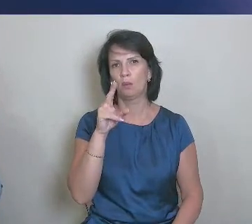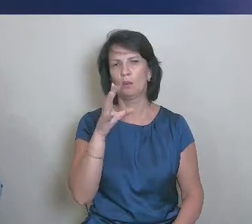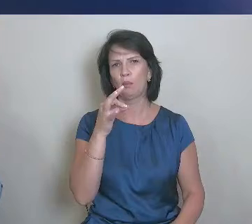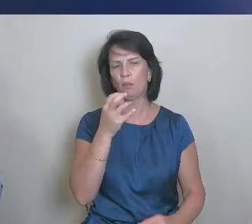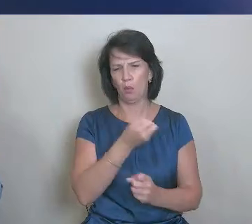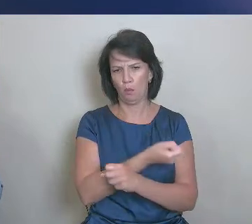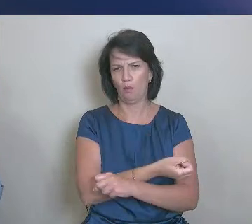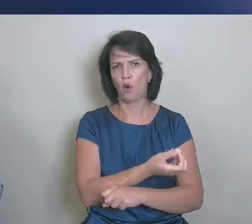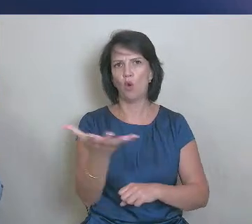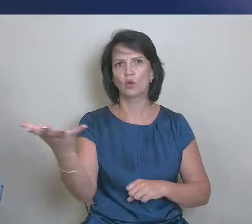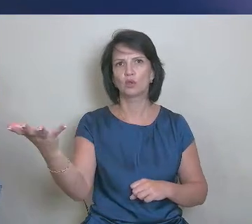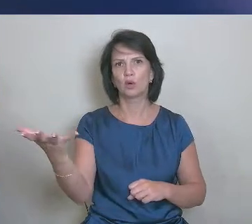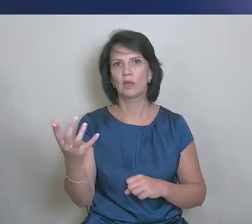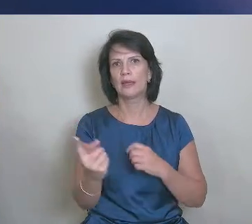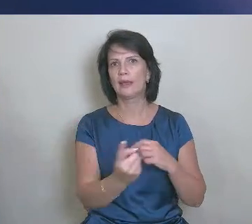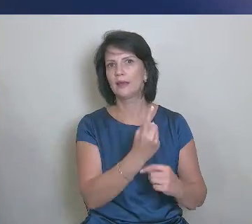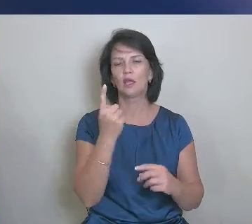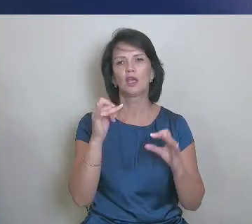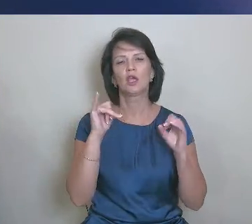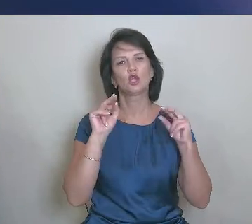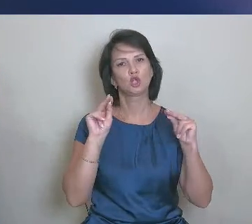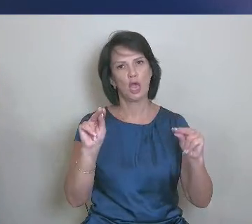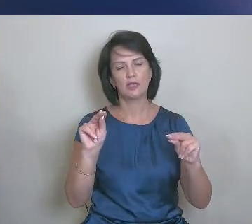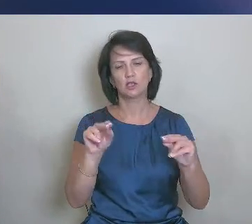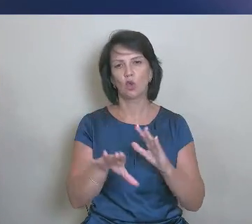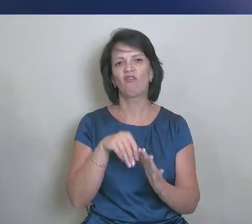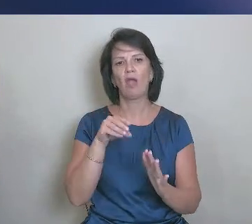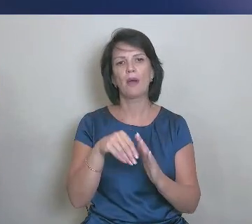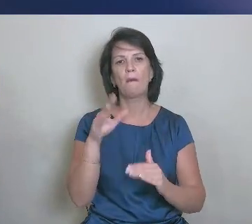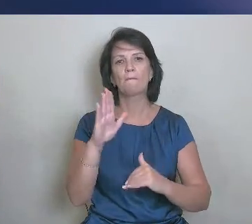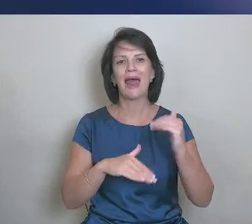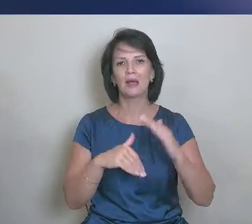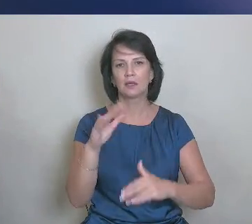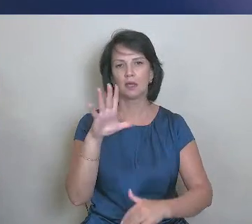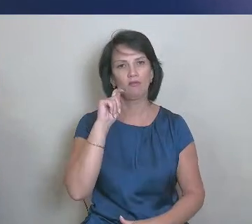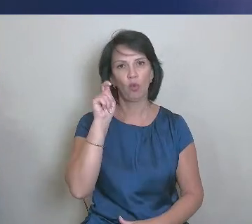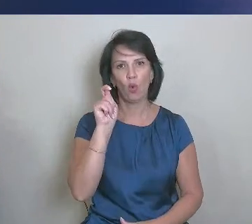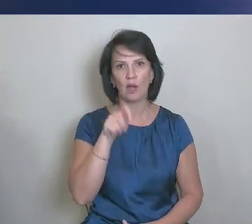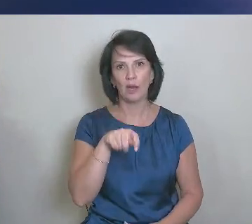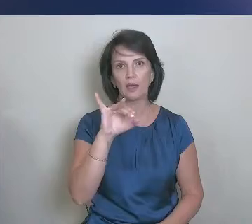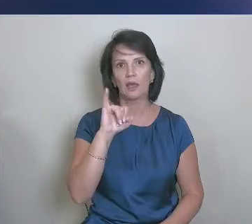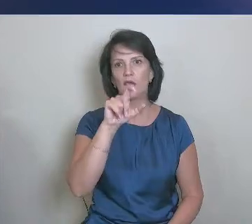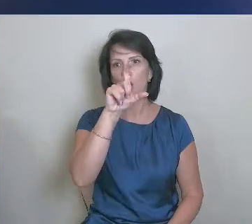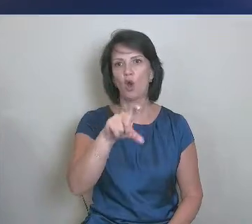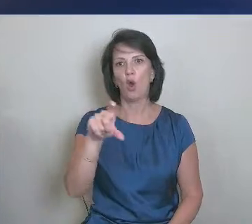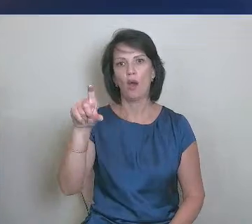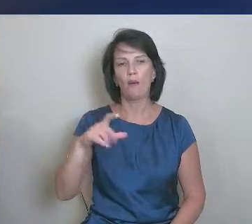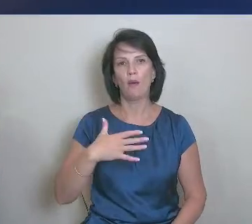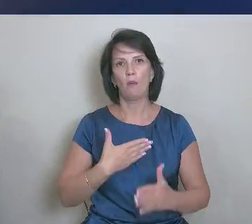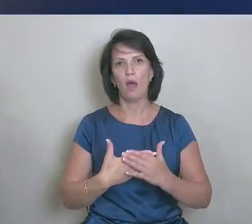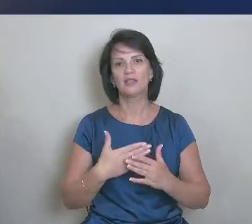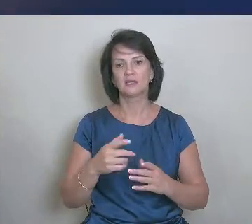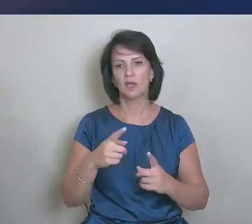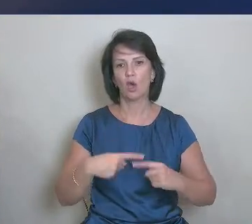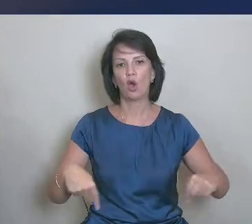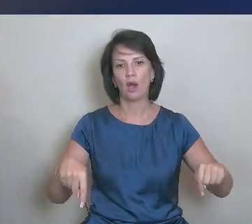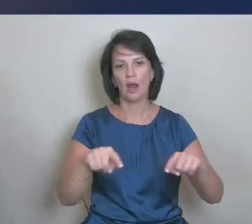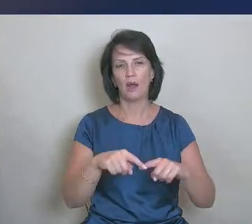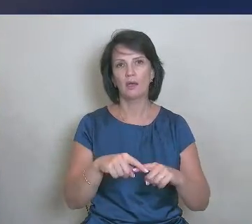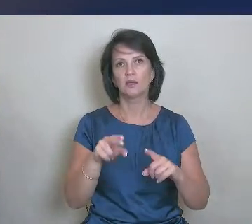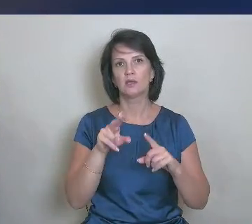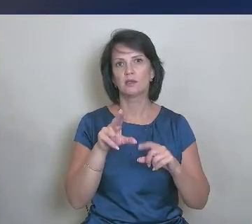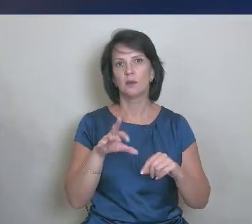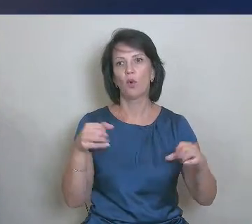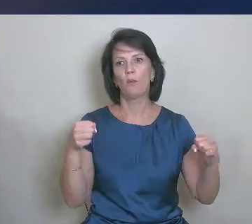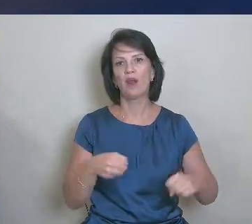supporting transparency, inclusivity and fairness of election practices in Ukraine and NGO platform of human